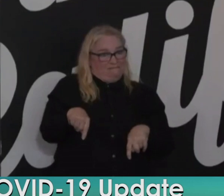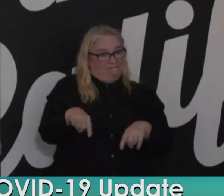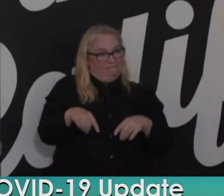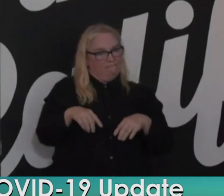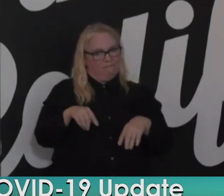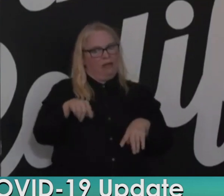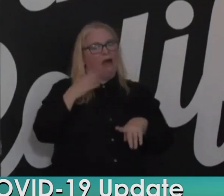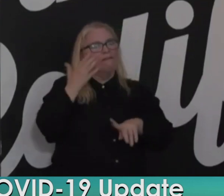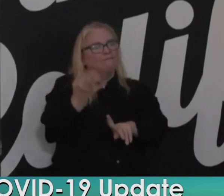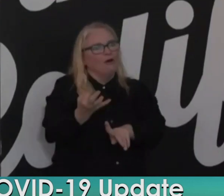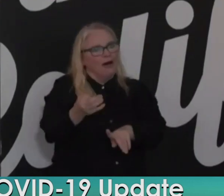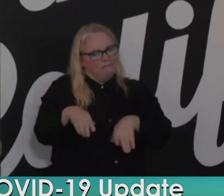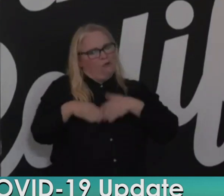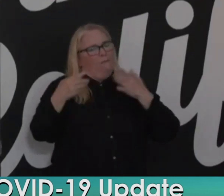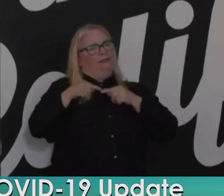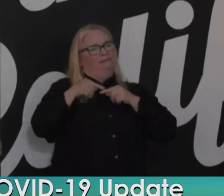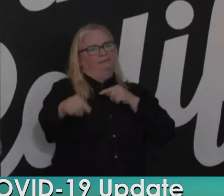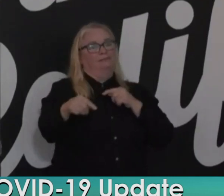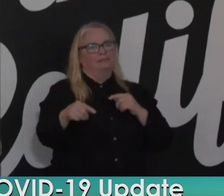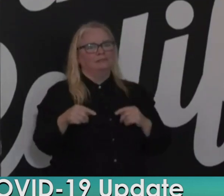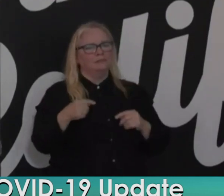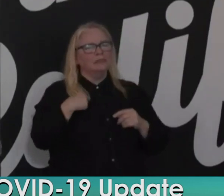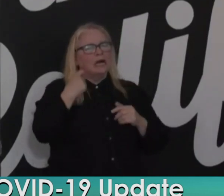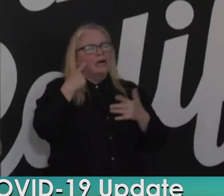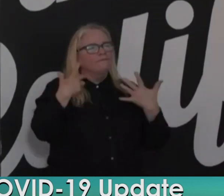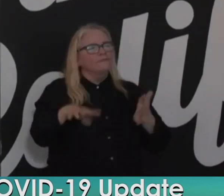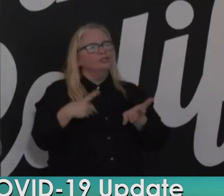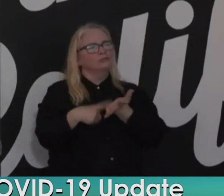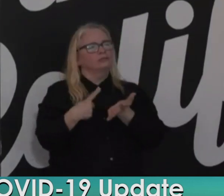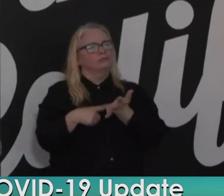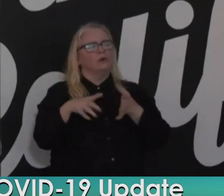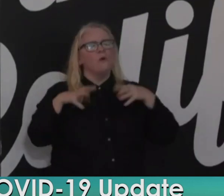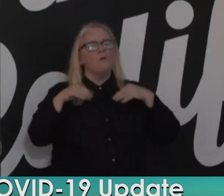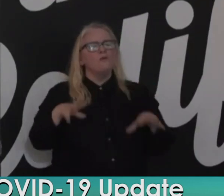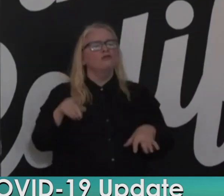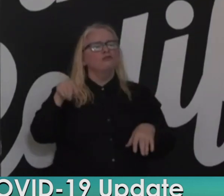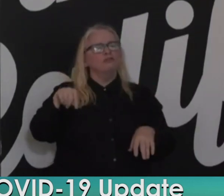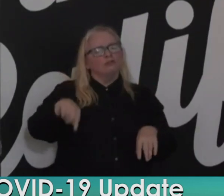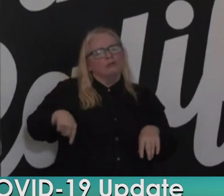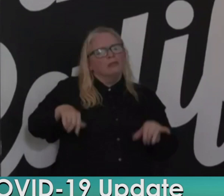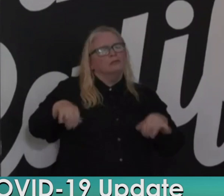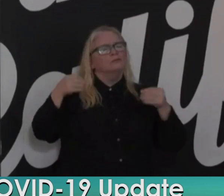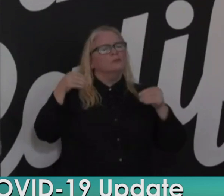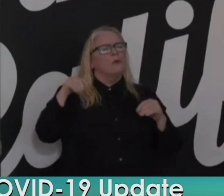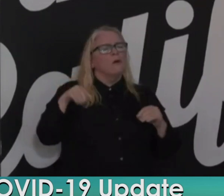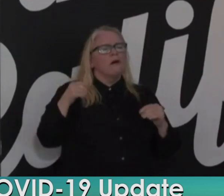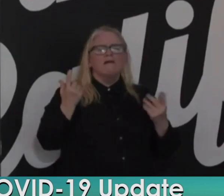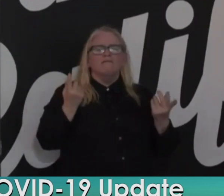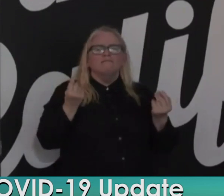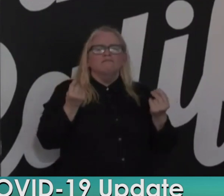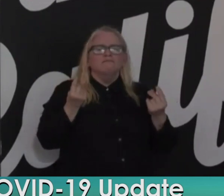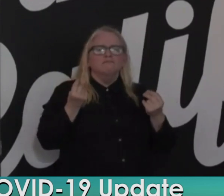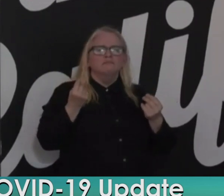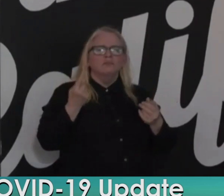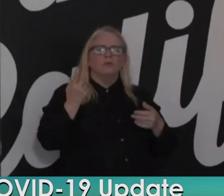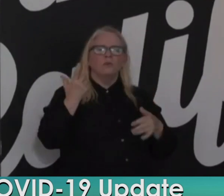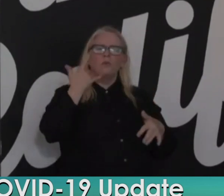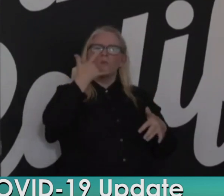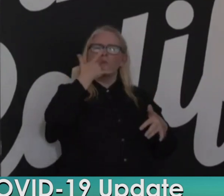a moment ago what that would look like for him. And it's a supply chain issue, not just a customer interface issue,